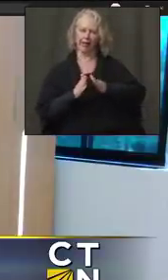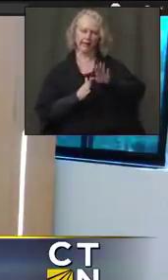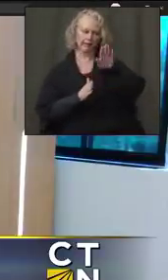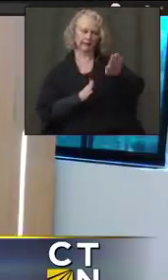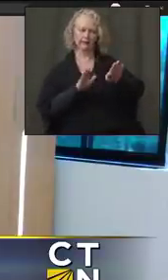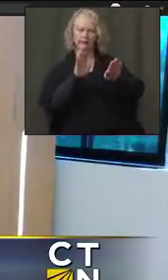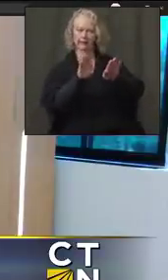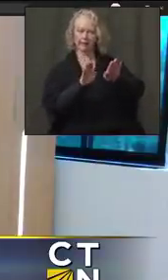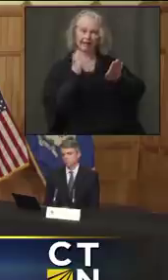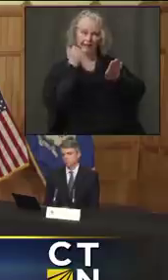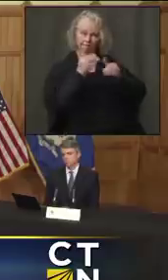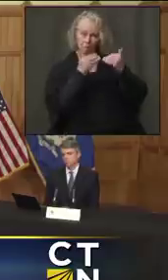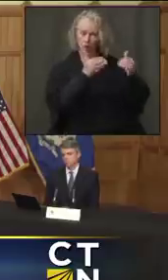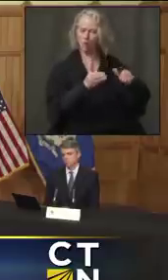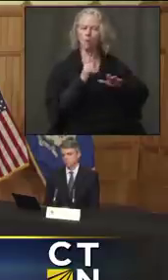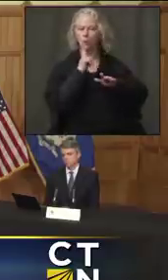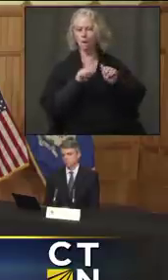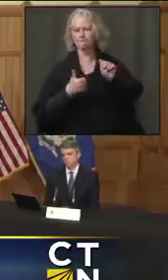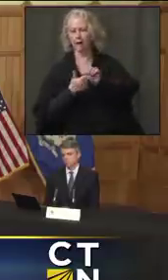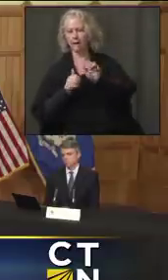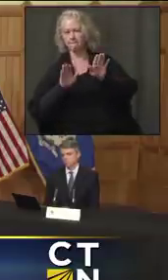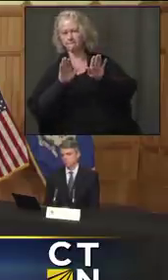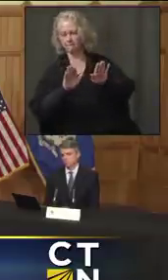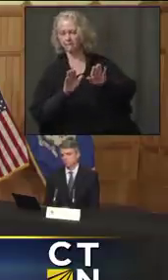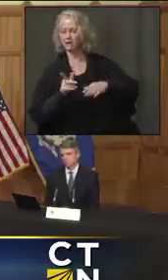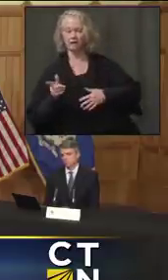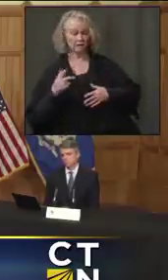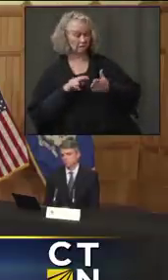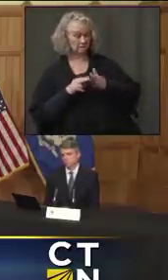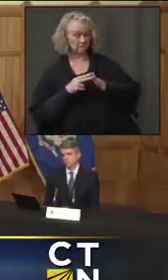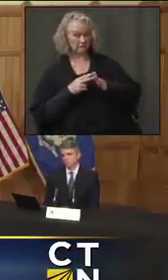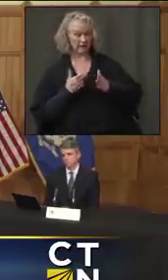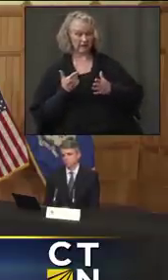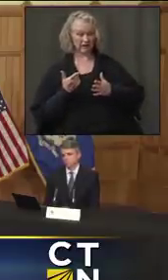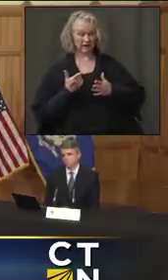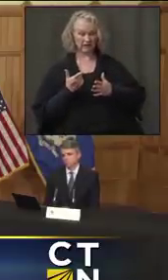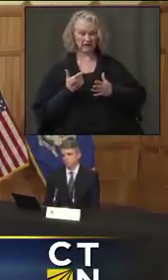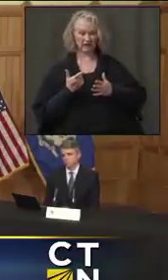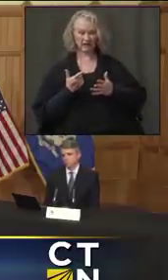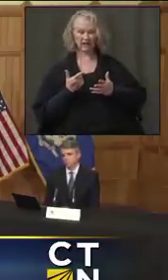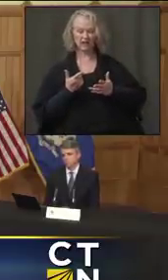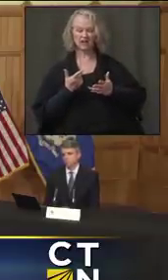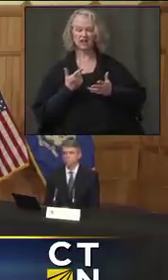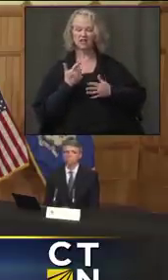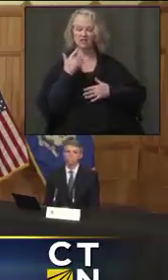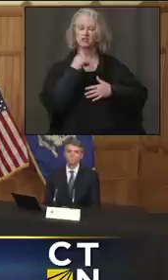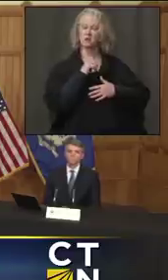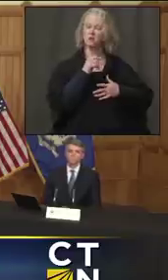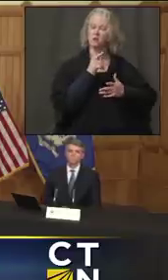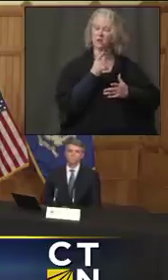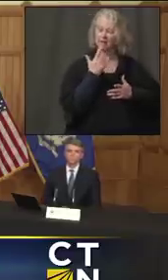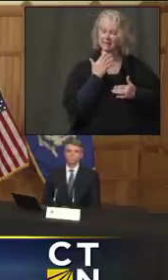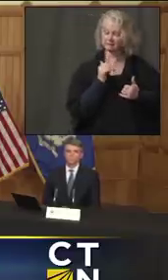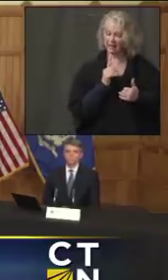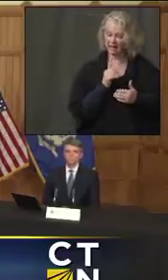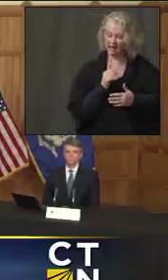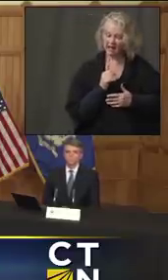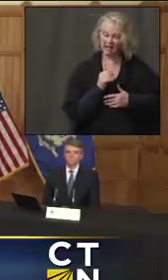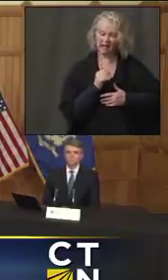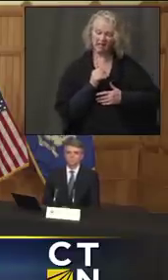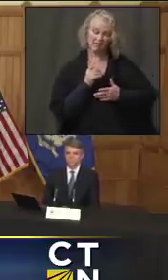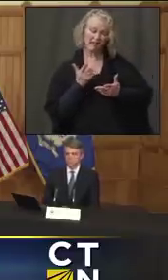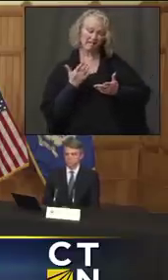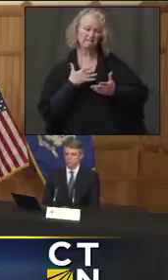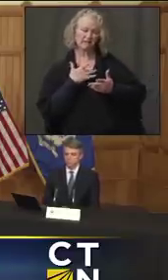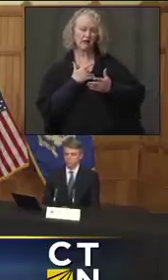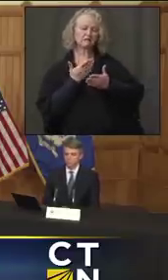And should folks expect the virus to be on campus? Linda Lorimer said yesterday that it's really inevitable